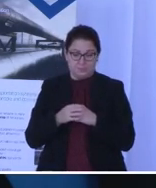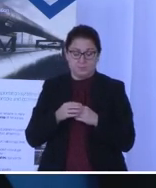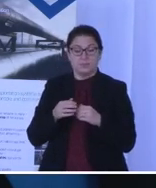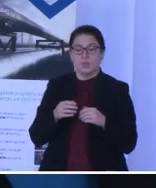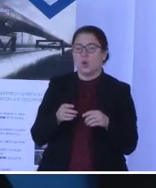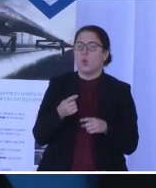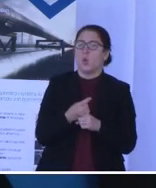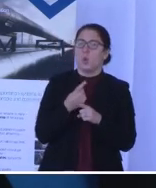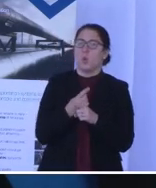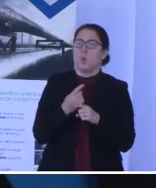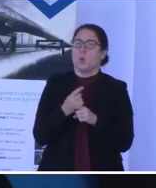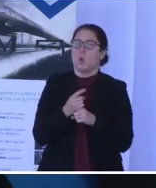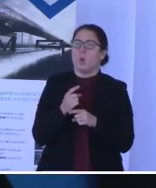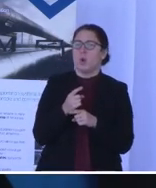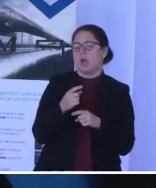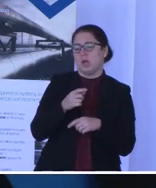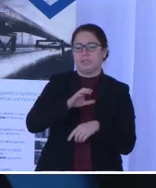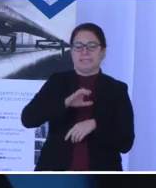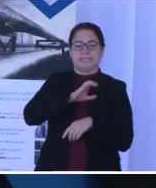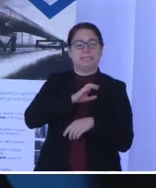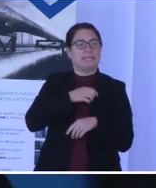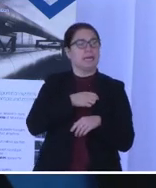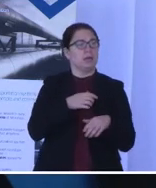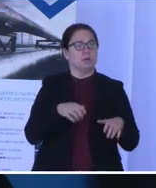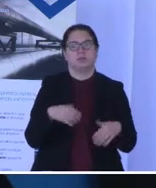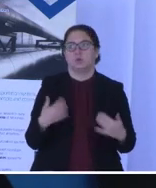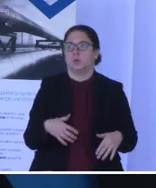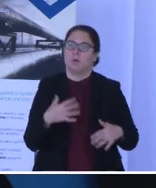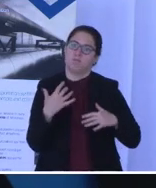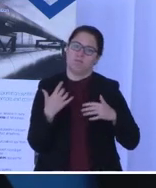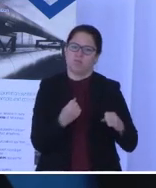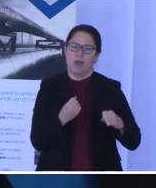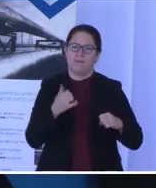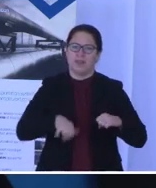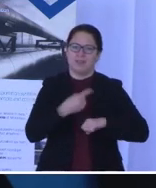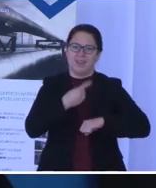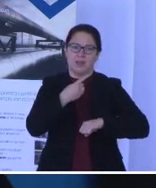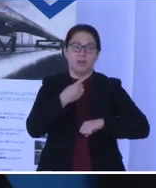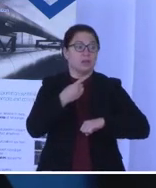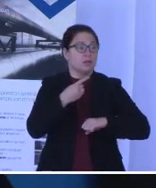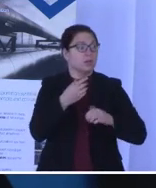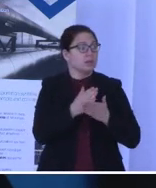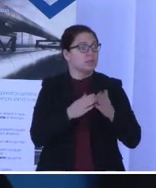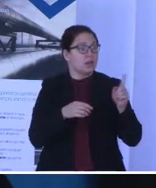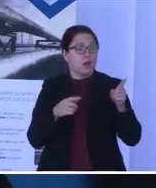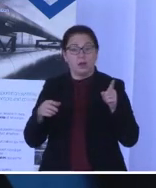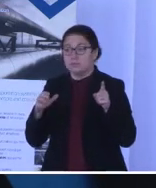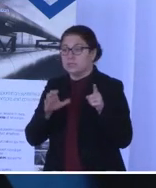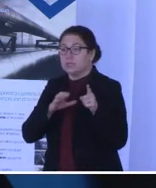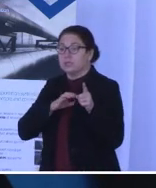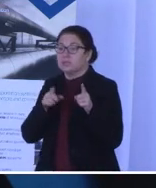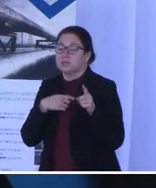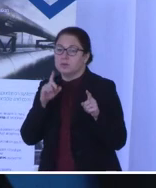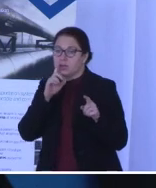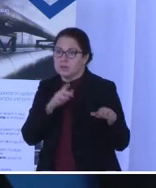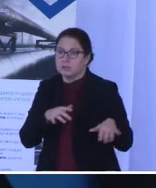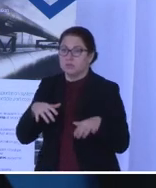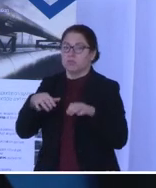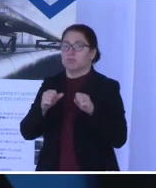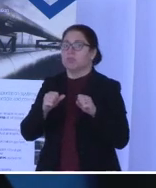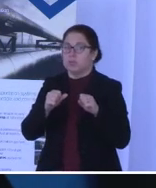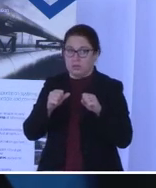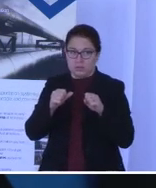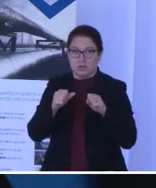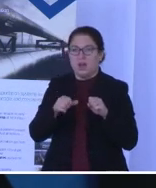citizens performed on that day were the citizens who took over that fourth plane and crashed